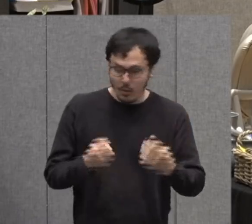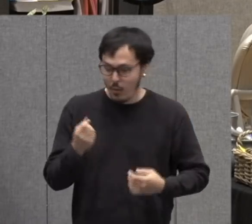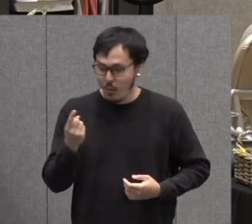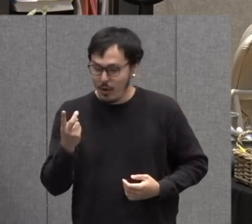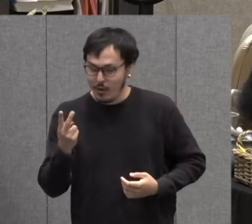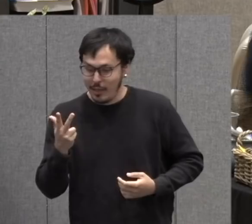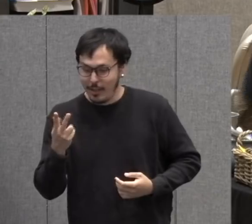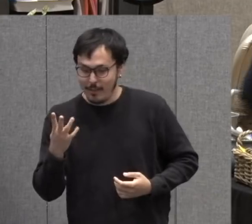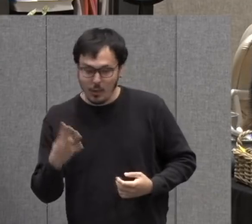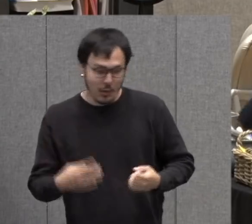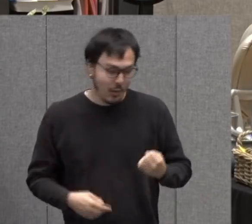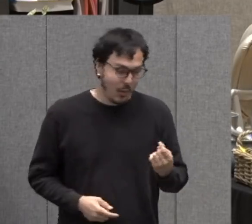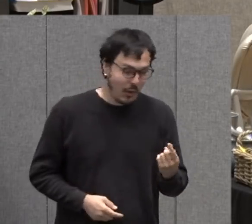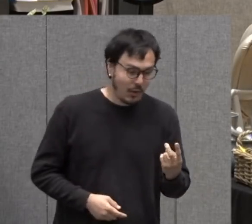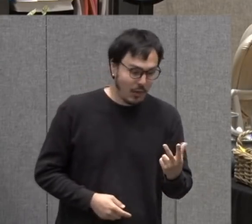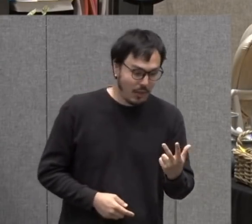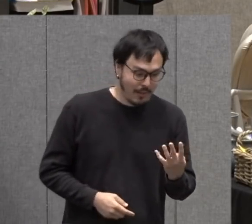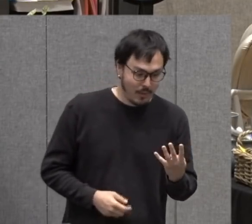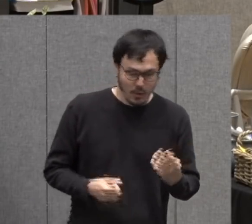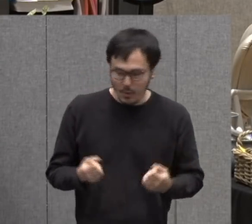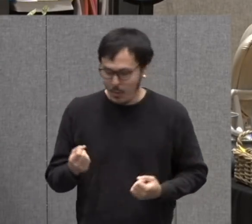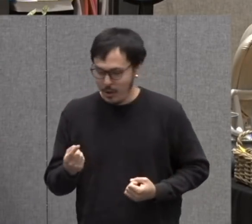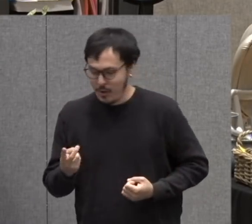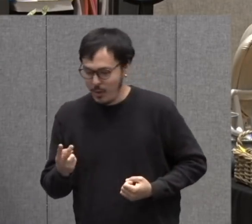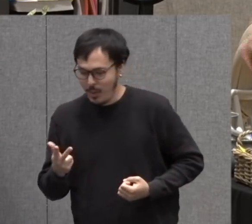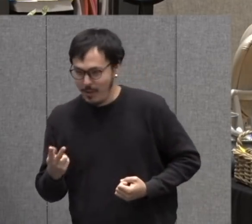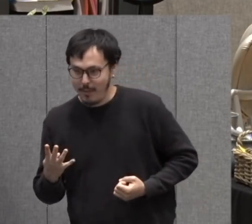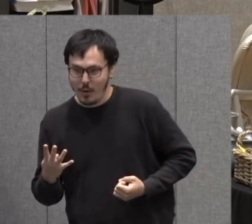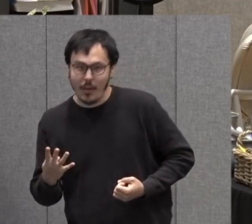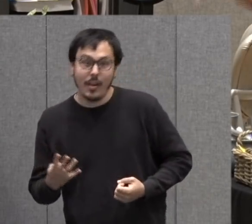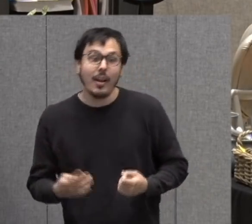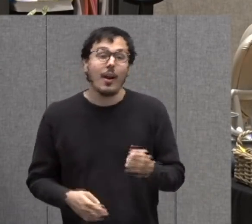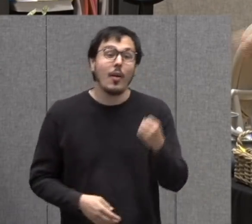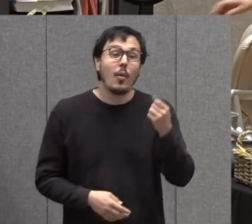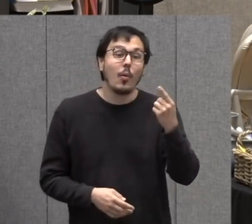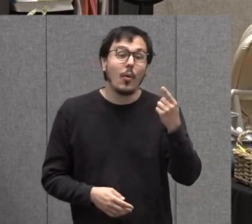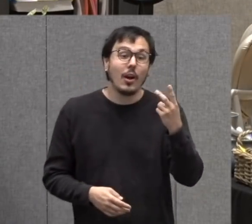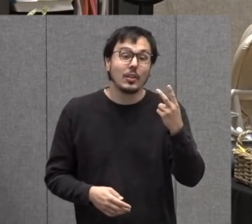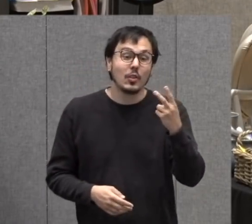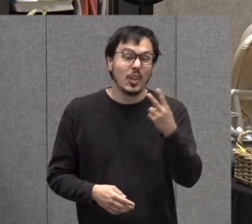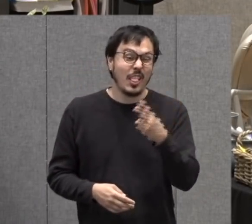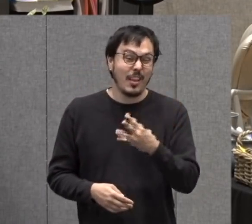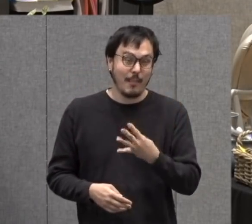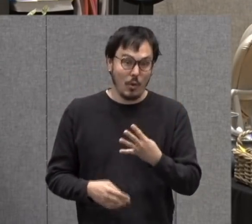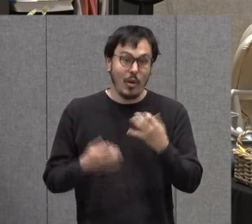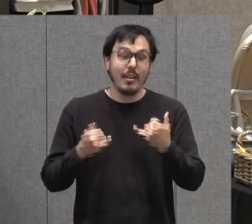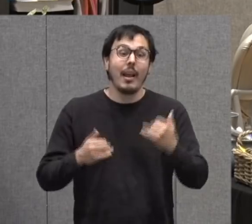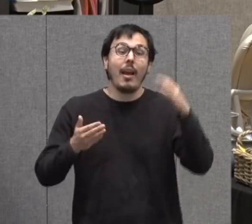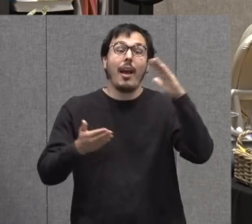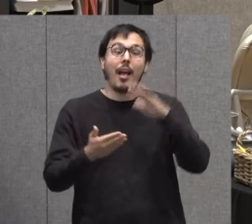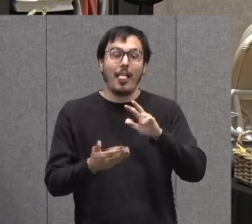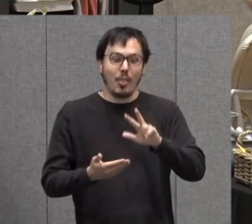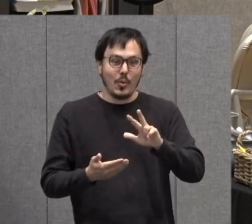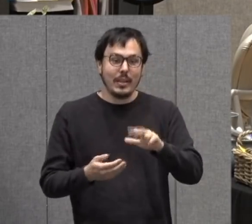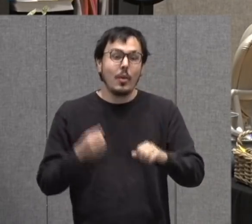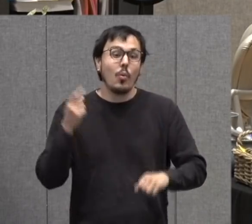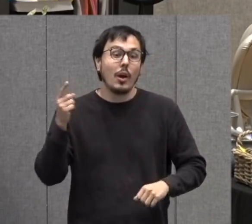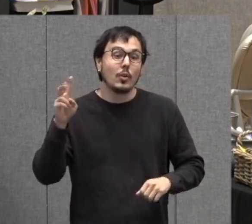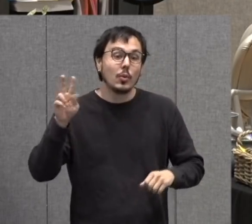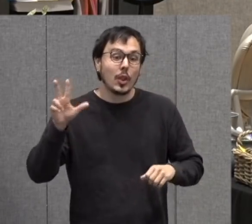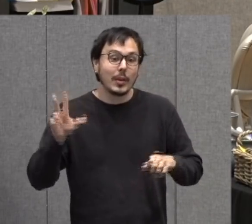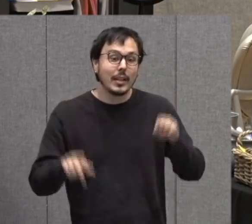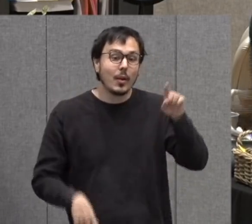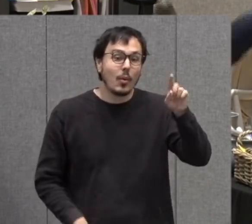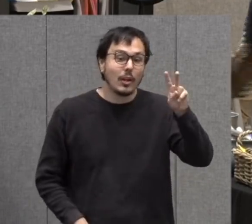3, 4. 1, 2, 3, 4. 1, 2, 3, 4. 1, 2, 3, 4. 3. 1, 2, 3. 1,